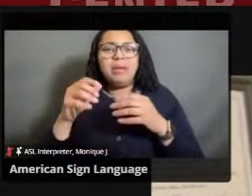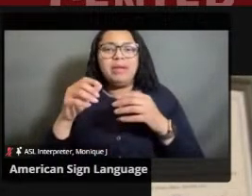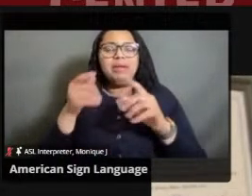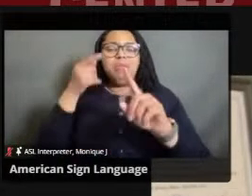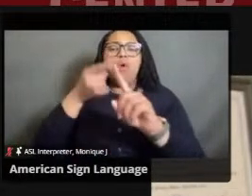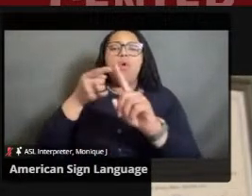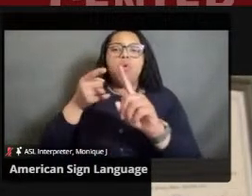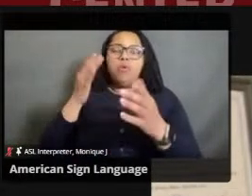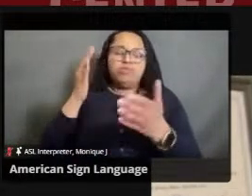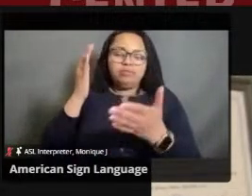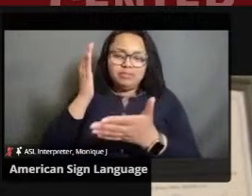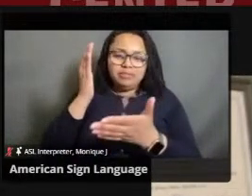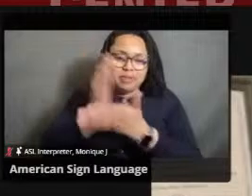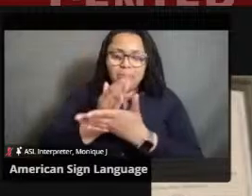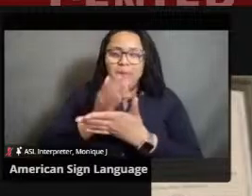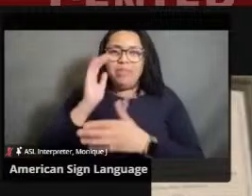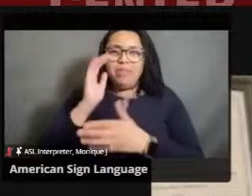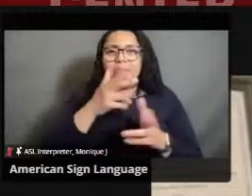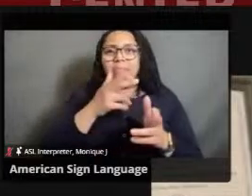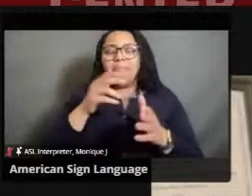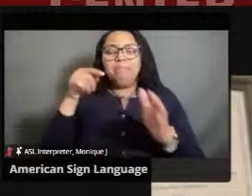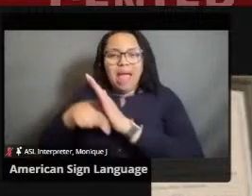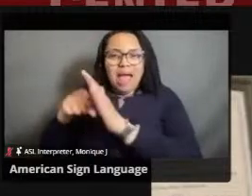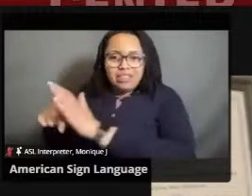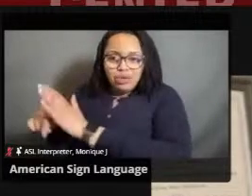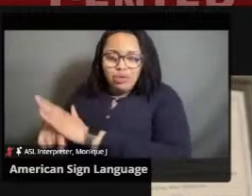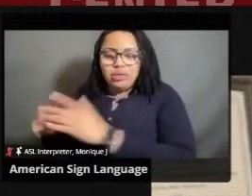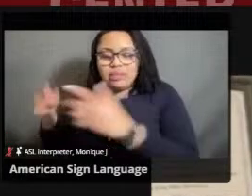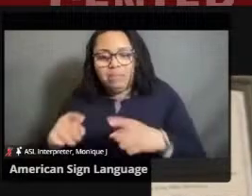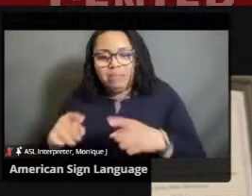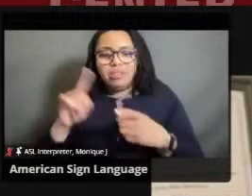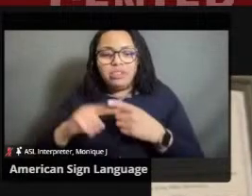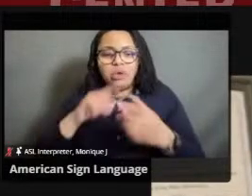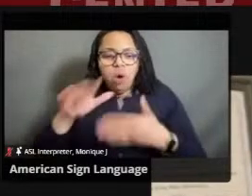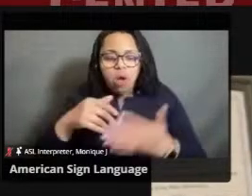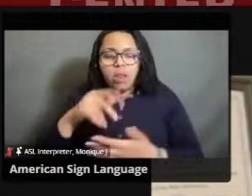every day until Palestine is free. Thank you.